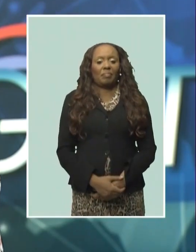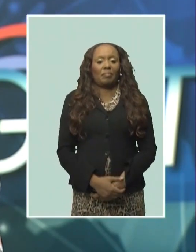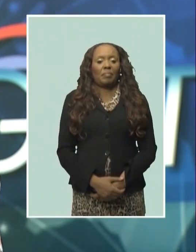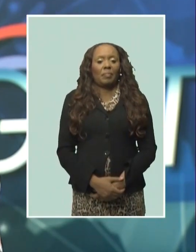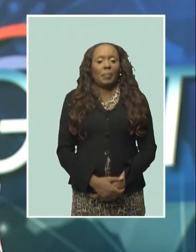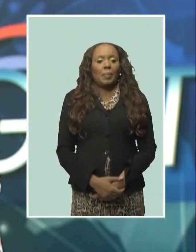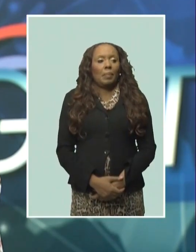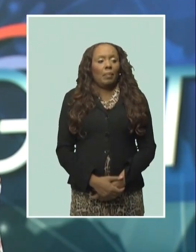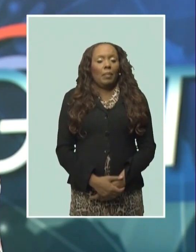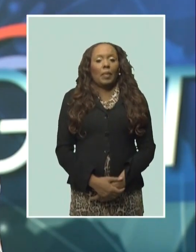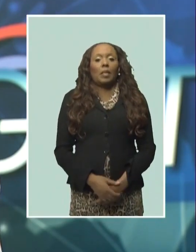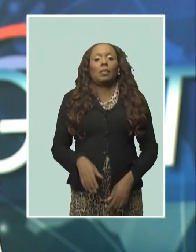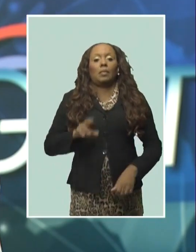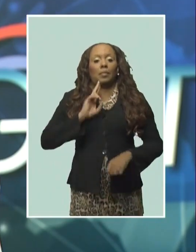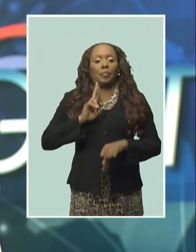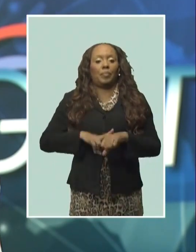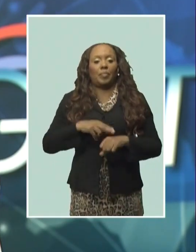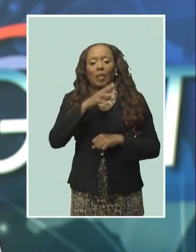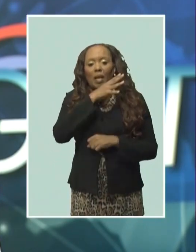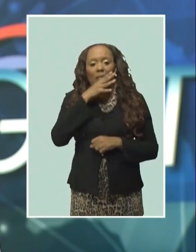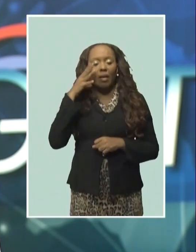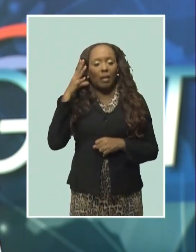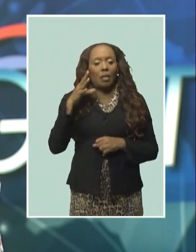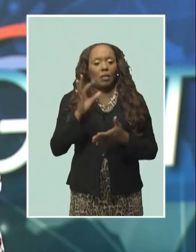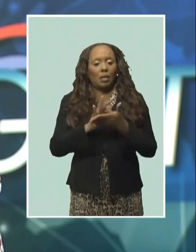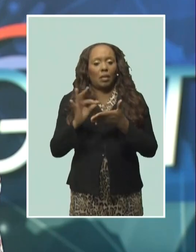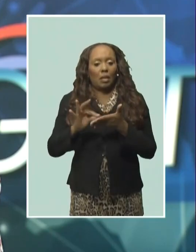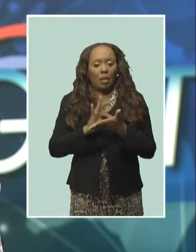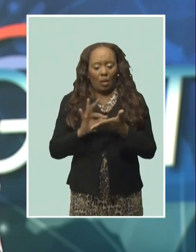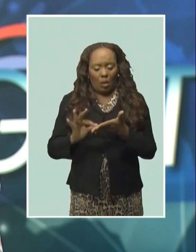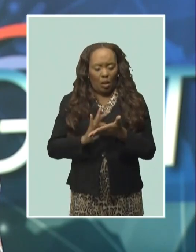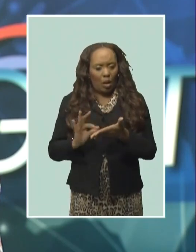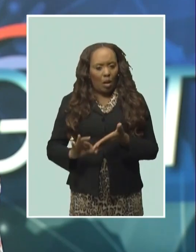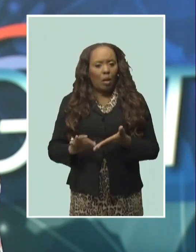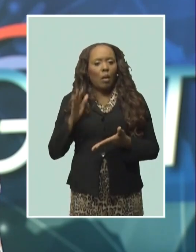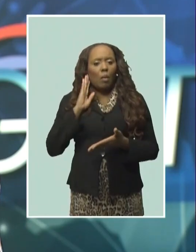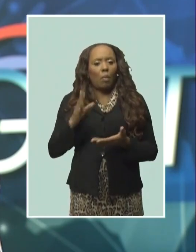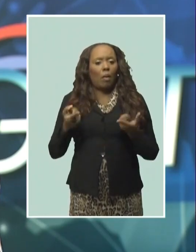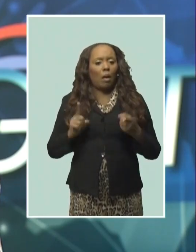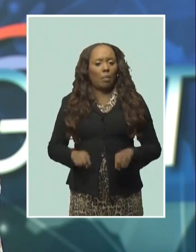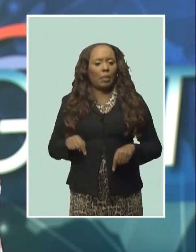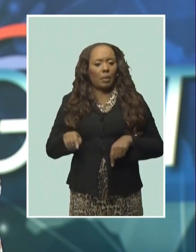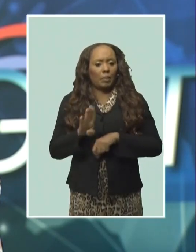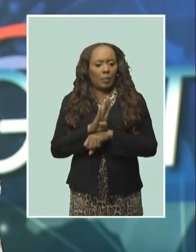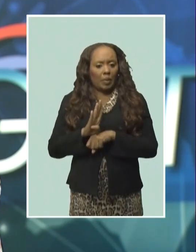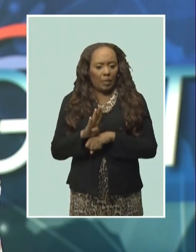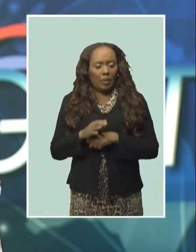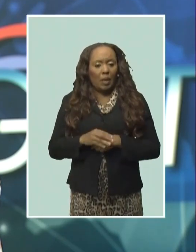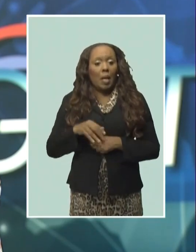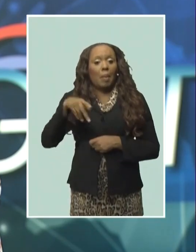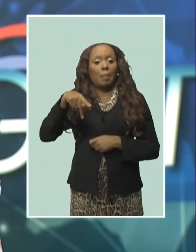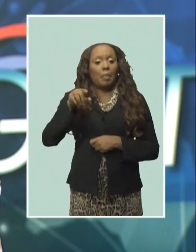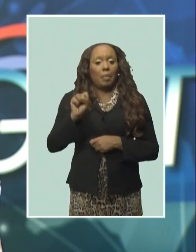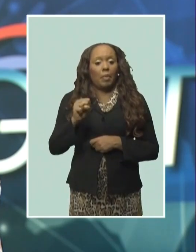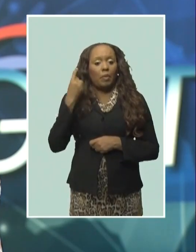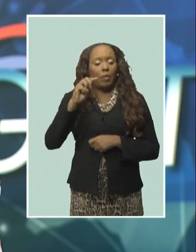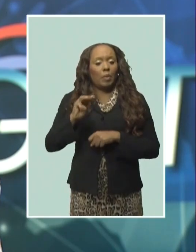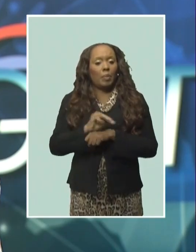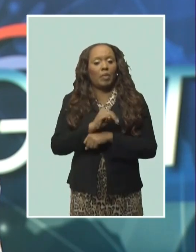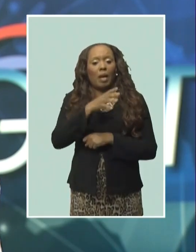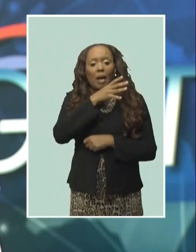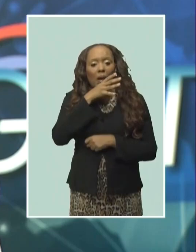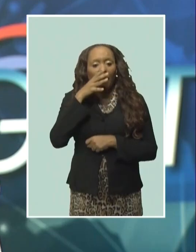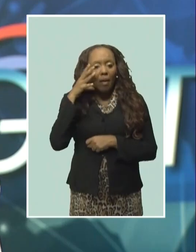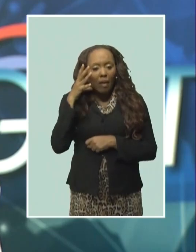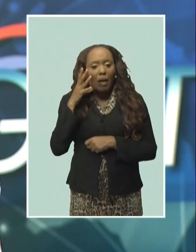National Agricultural Census is to be conducted in Barbados. That's the word from Permanent Secretary in the Ministry of Agriculture, Food and